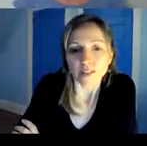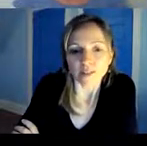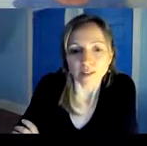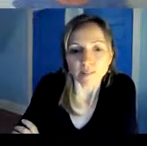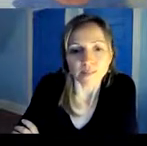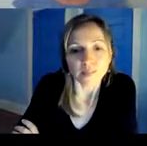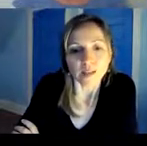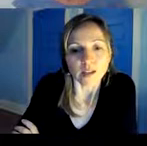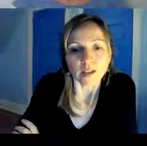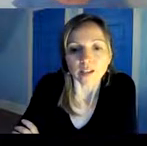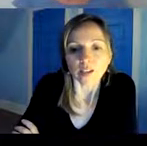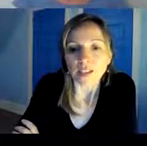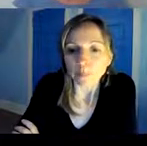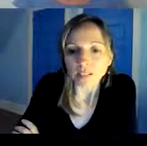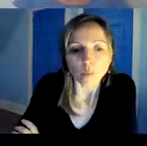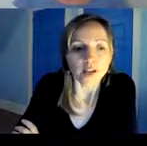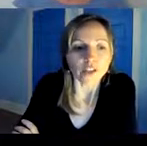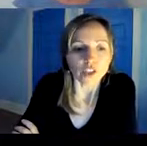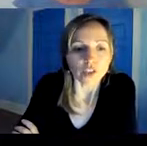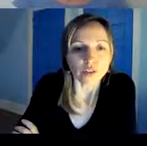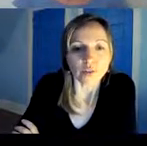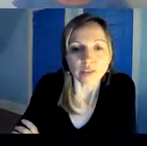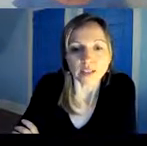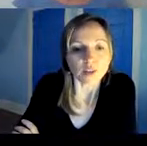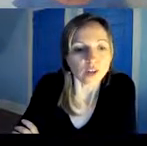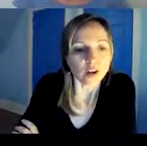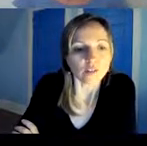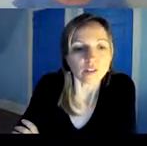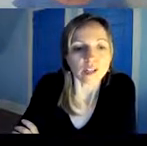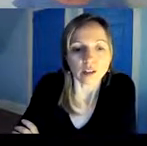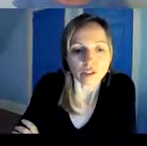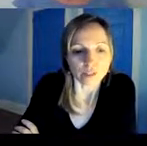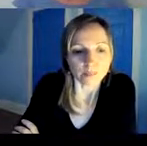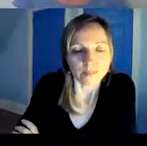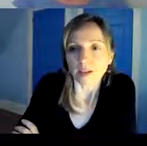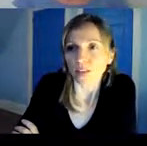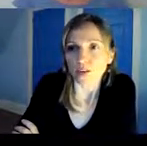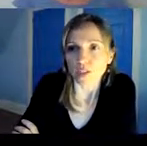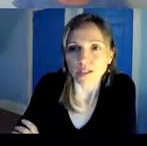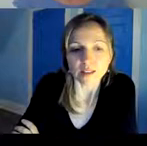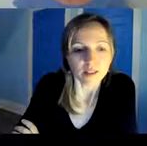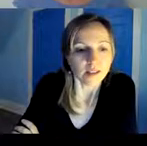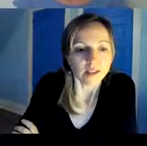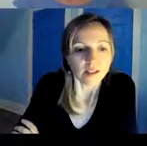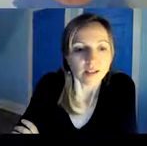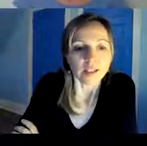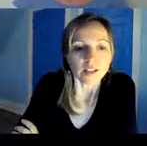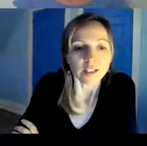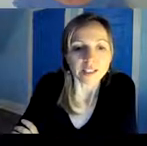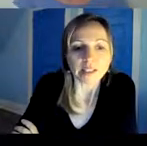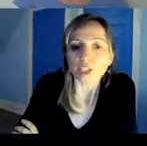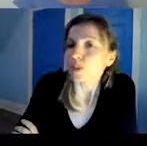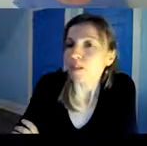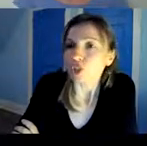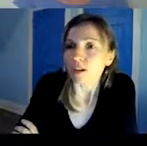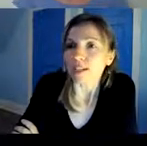leaf is different. It can look a little bit like wild ginger, although the leaves are softer and larger, and there are no teeth. It can look a